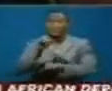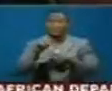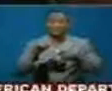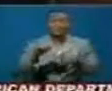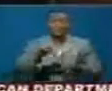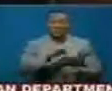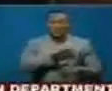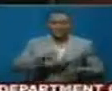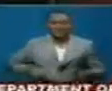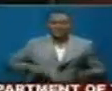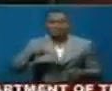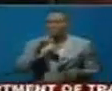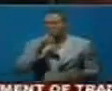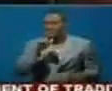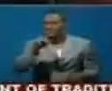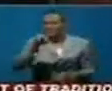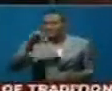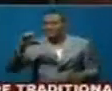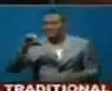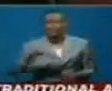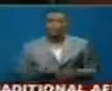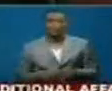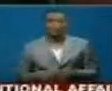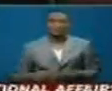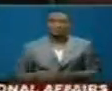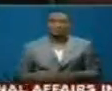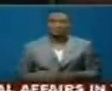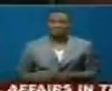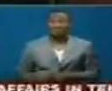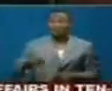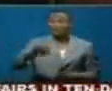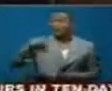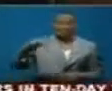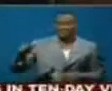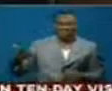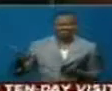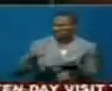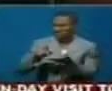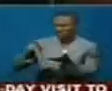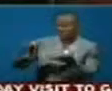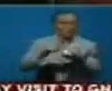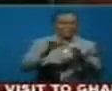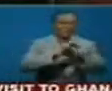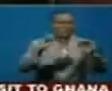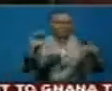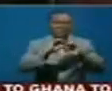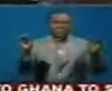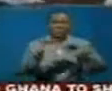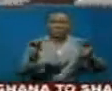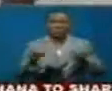the queen mothers get 100. All other chiefs do not receive anything from the